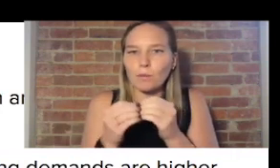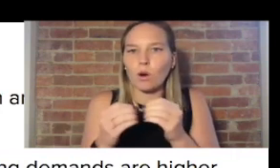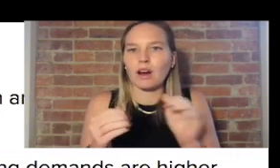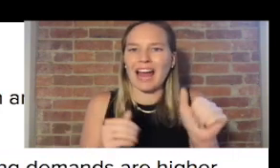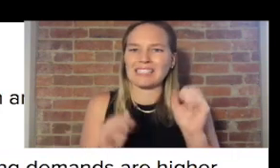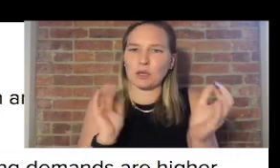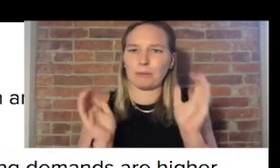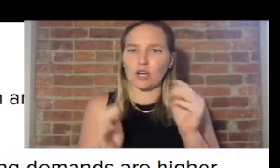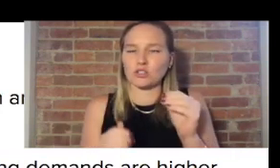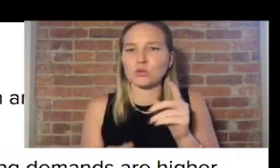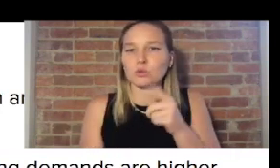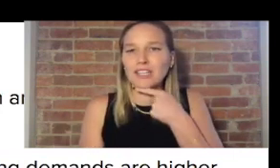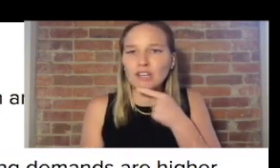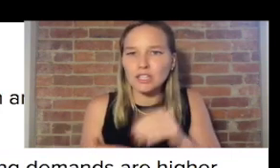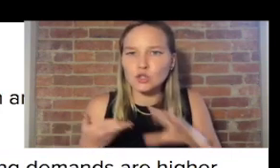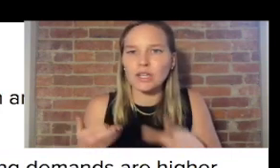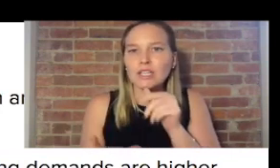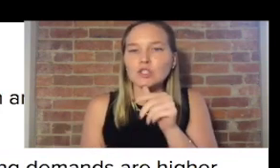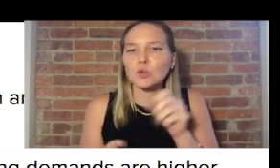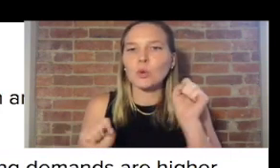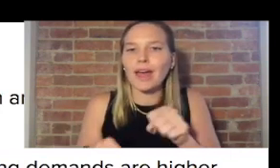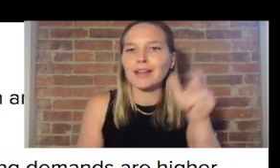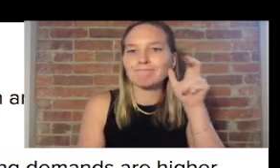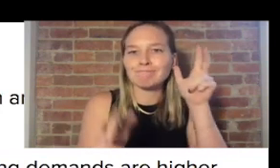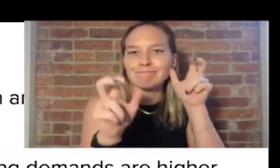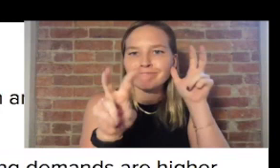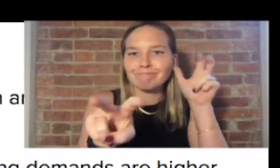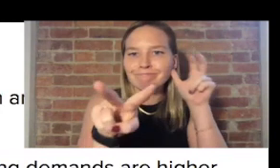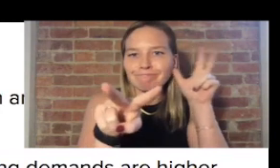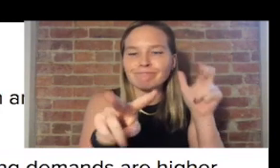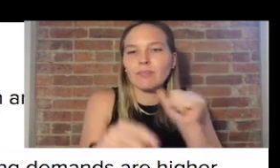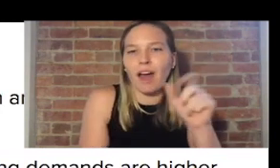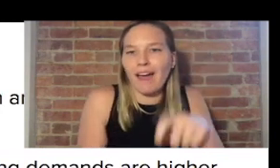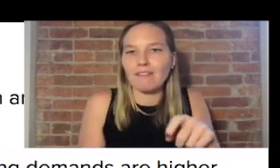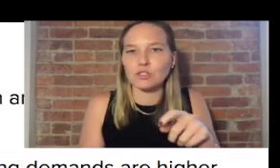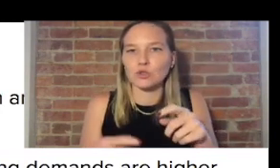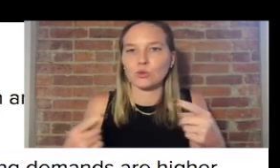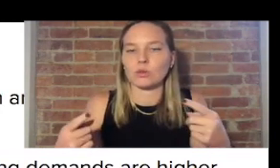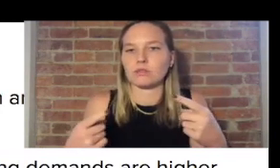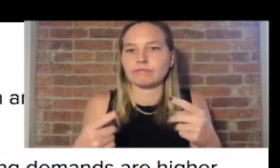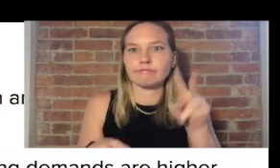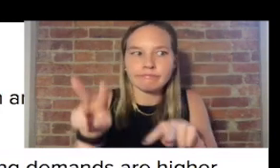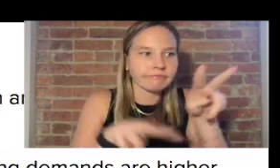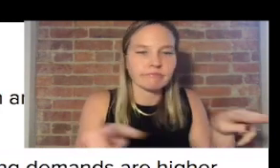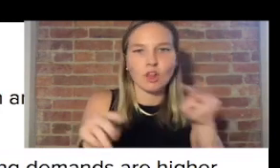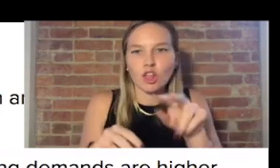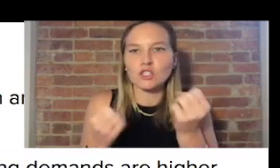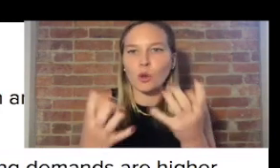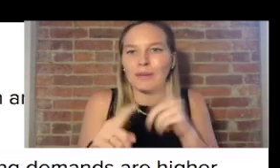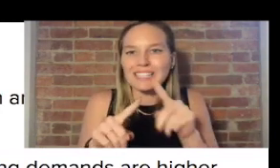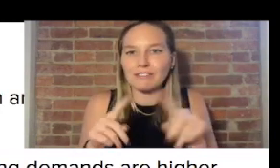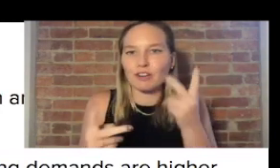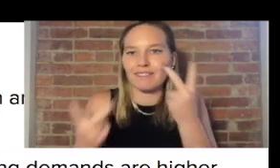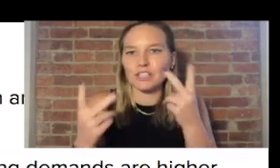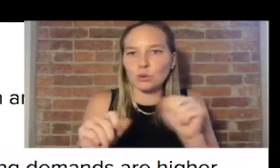higher for deaf students, as they must to attend to the interpreters or use the assistive listening devices, in